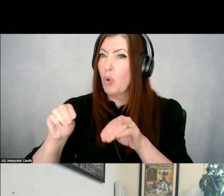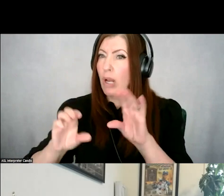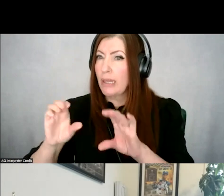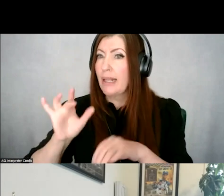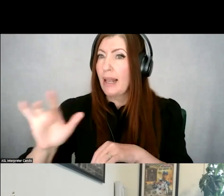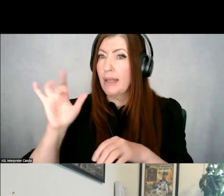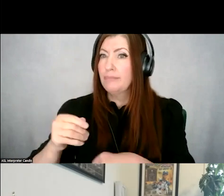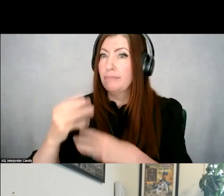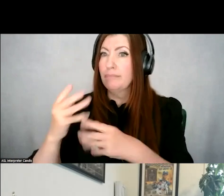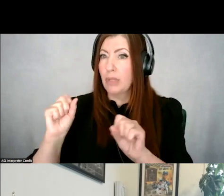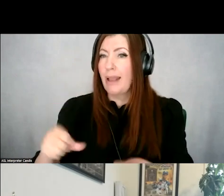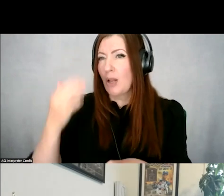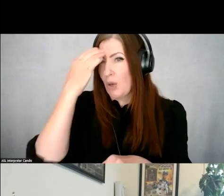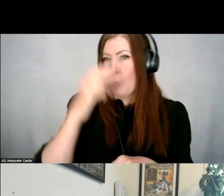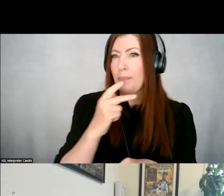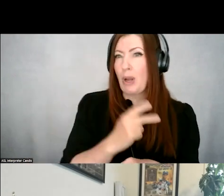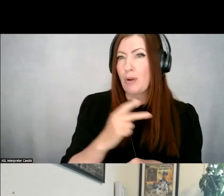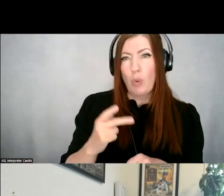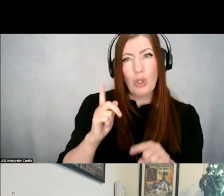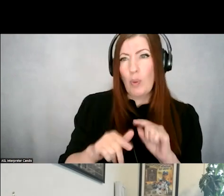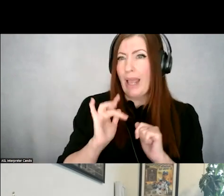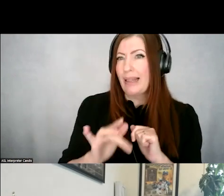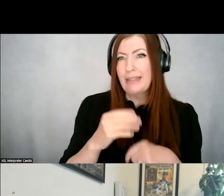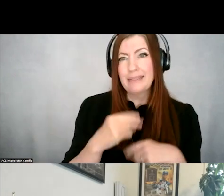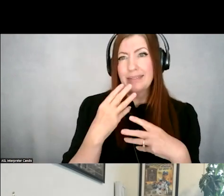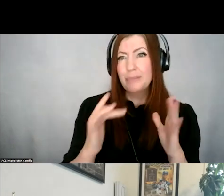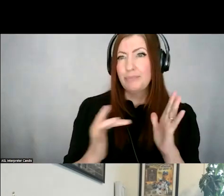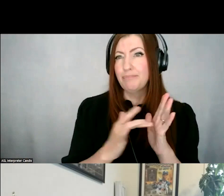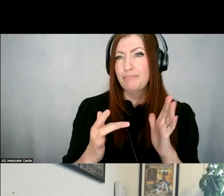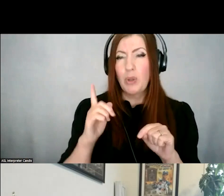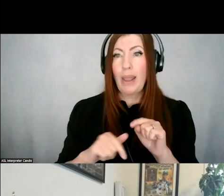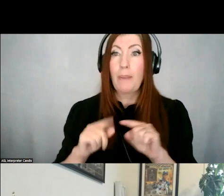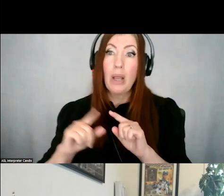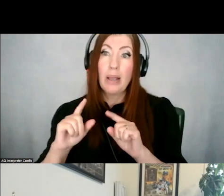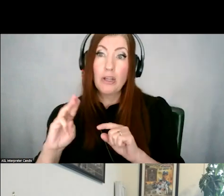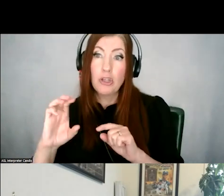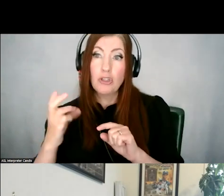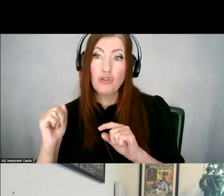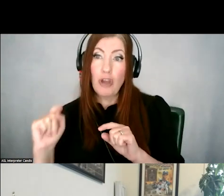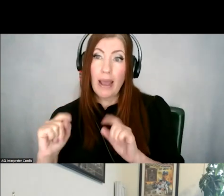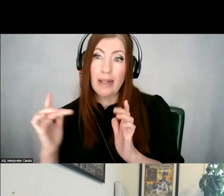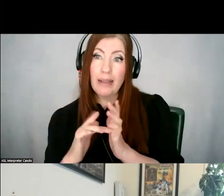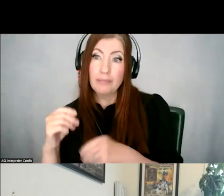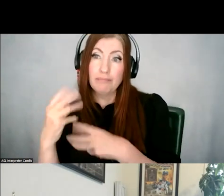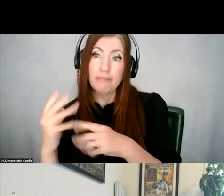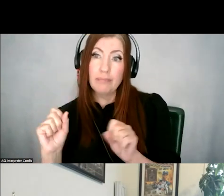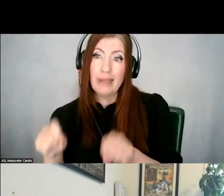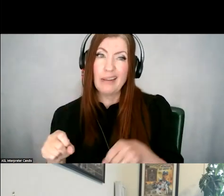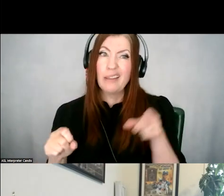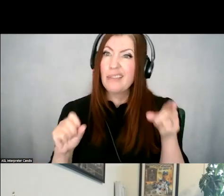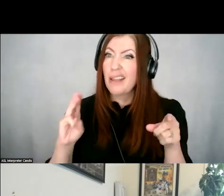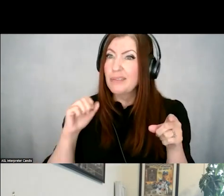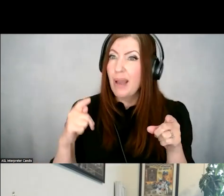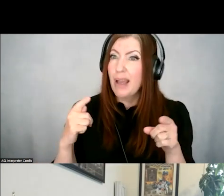for you. I know on the PowerPoint, you won't be able to click it here. This map took about 8 months